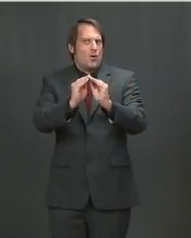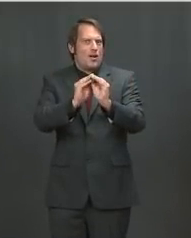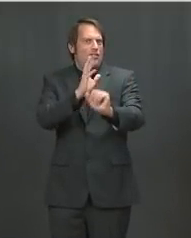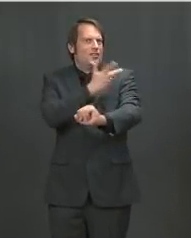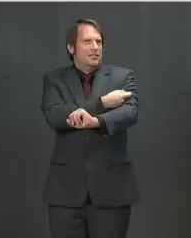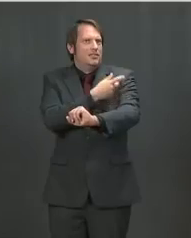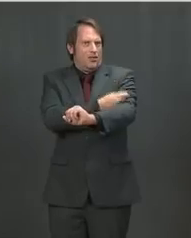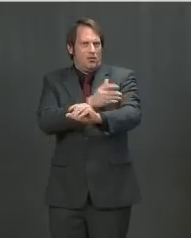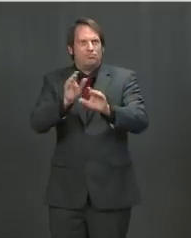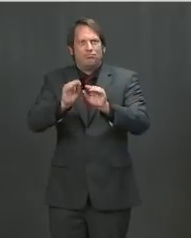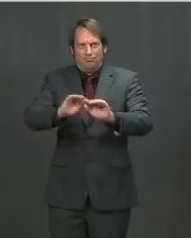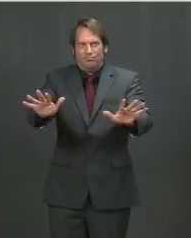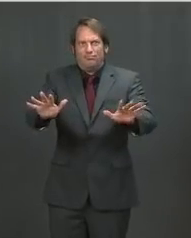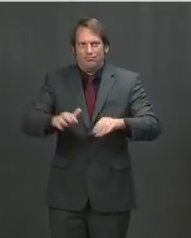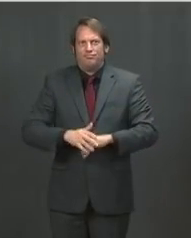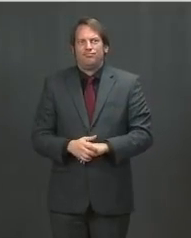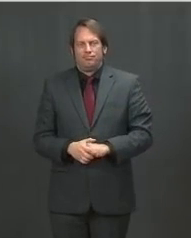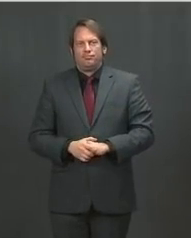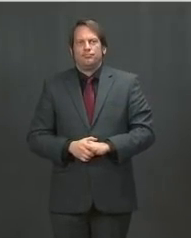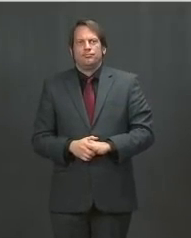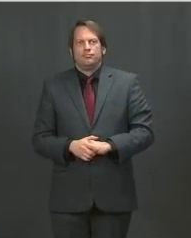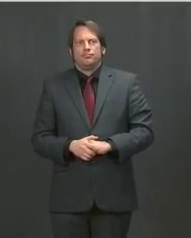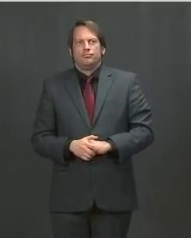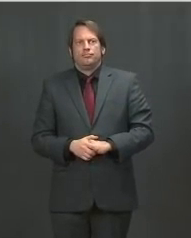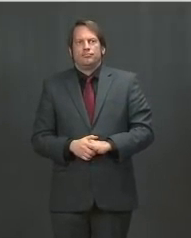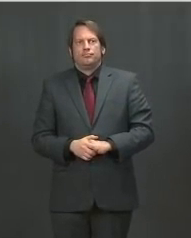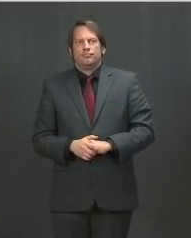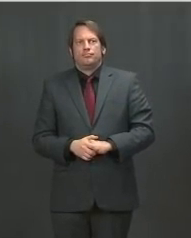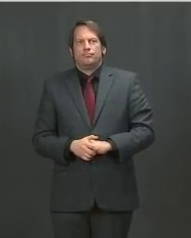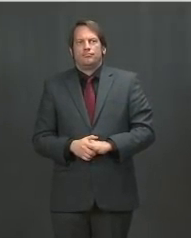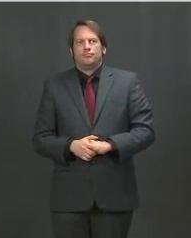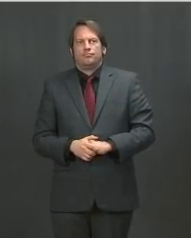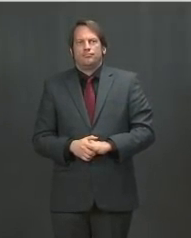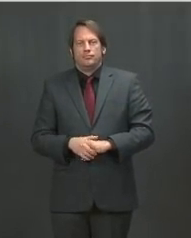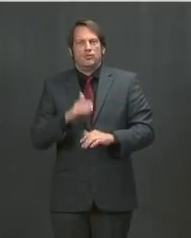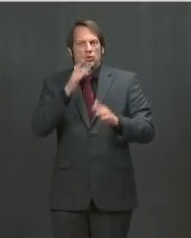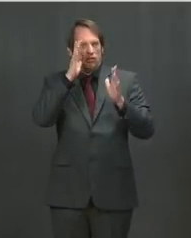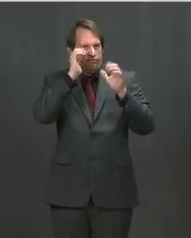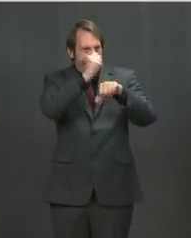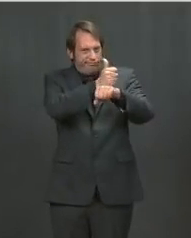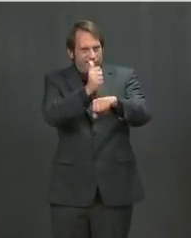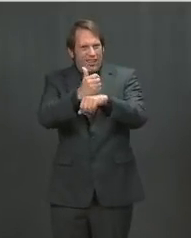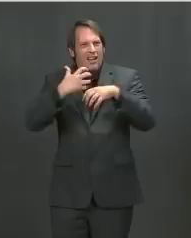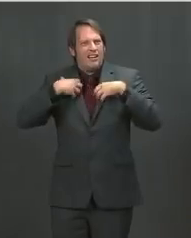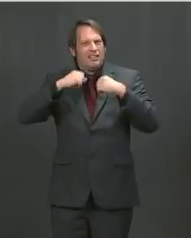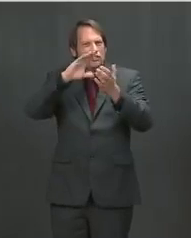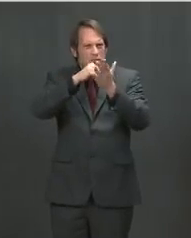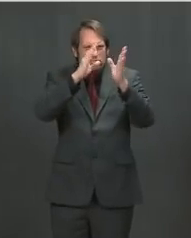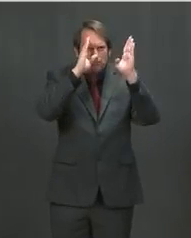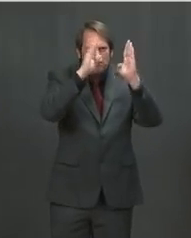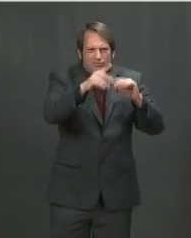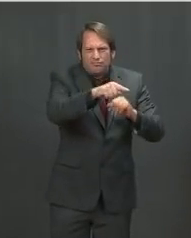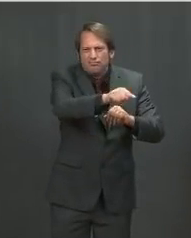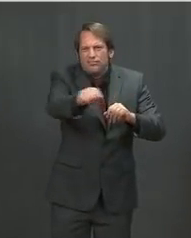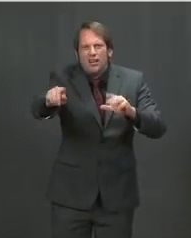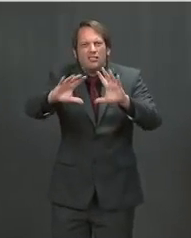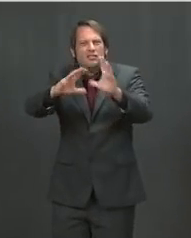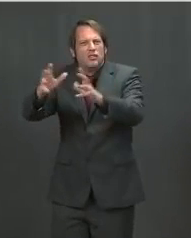are located in underserved communities and serve patients that are predominantly either uninsured or